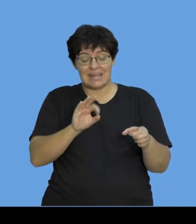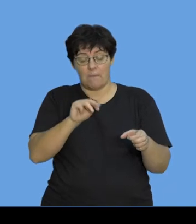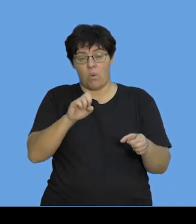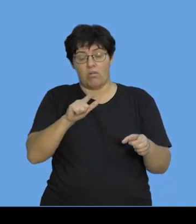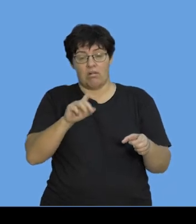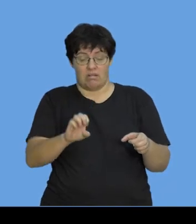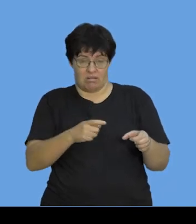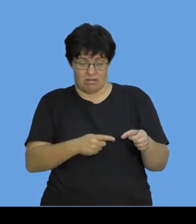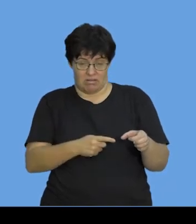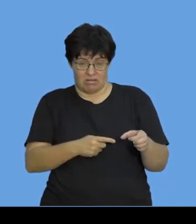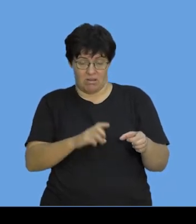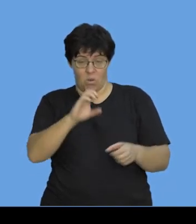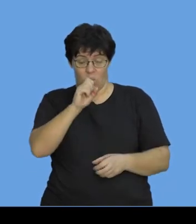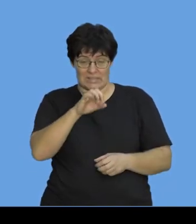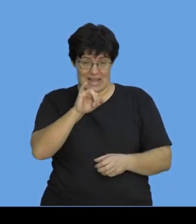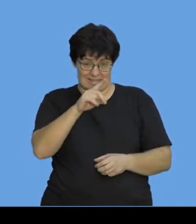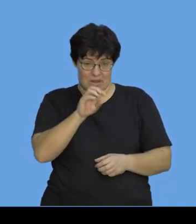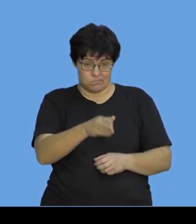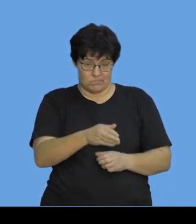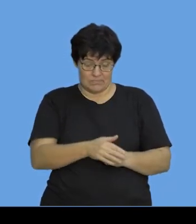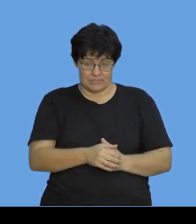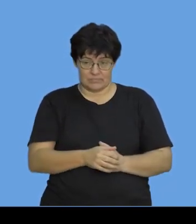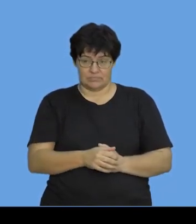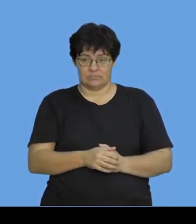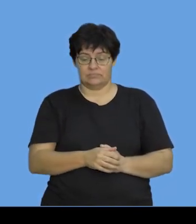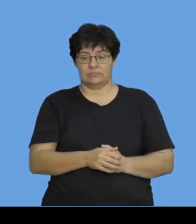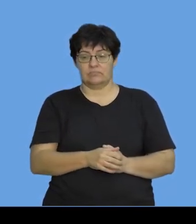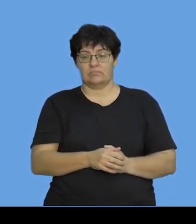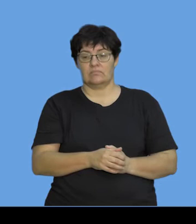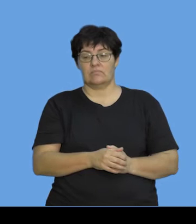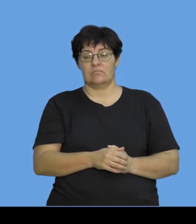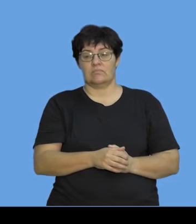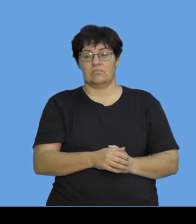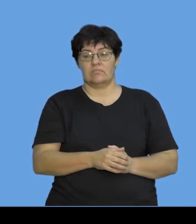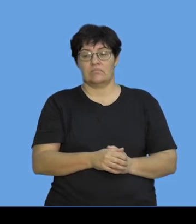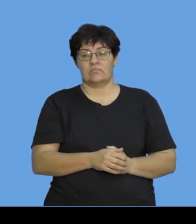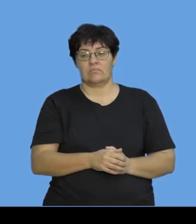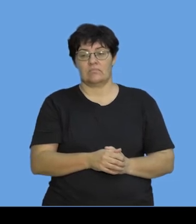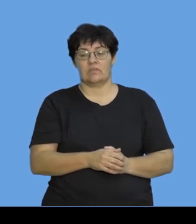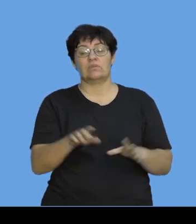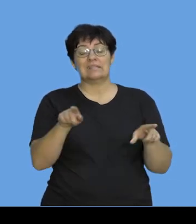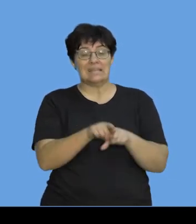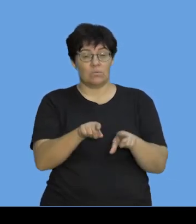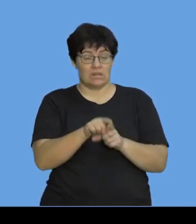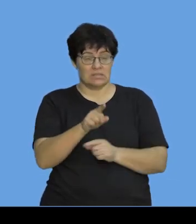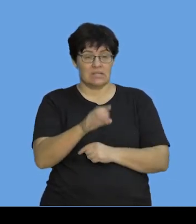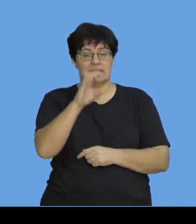the oxide, all right? So that said, it means that the number of moles is equals to